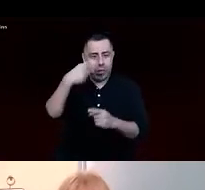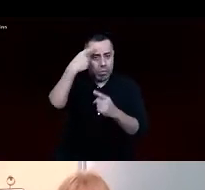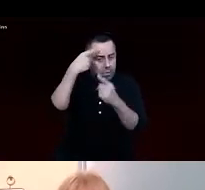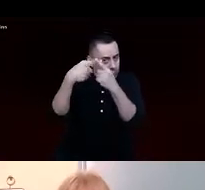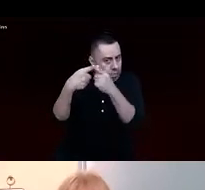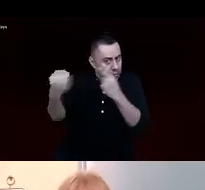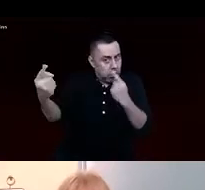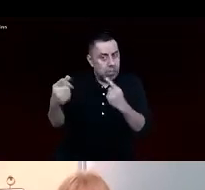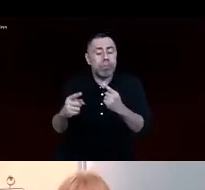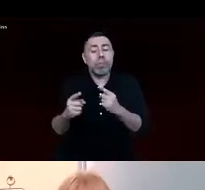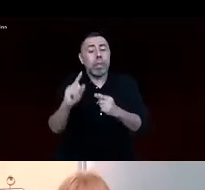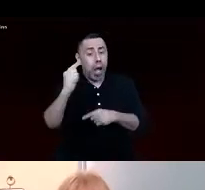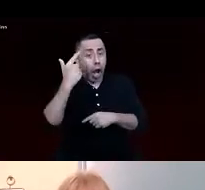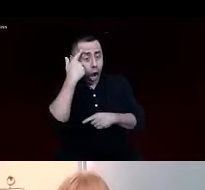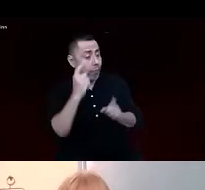have,